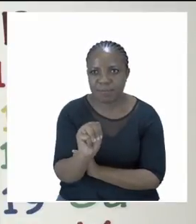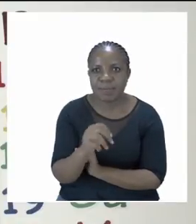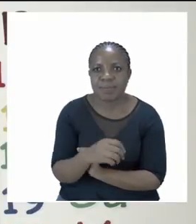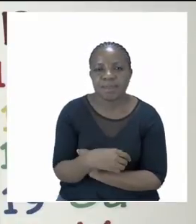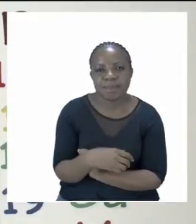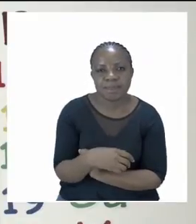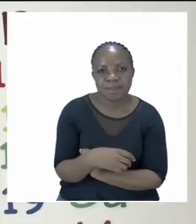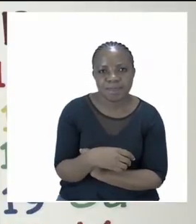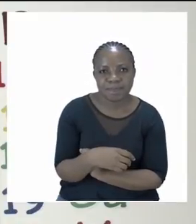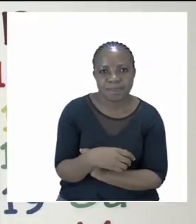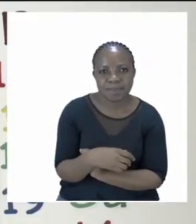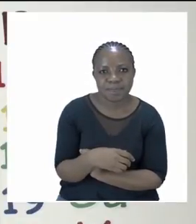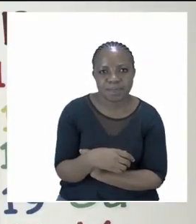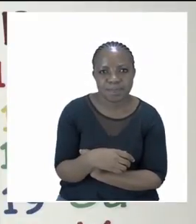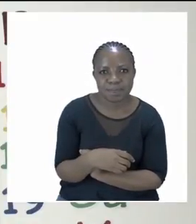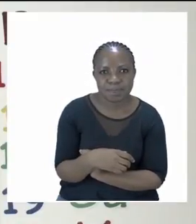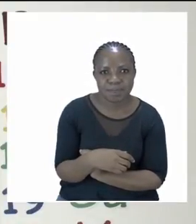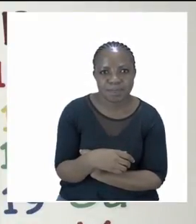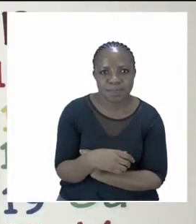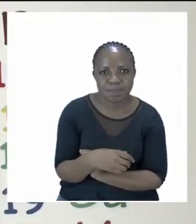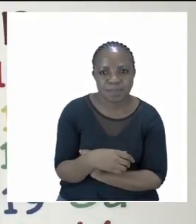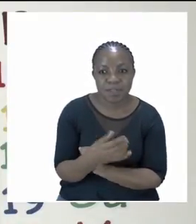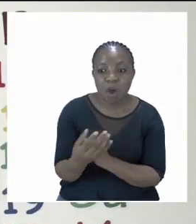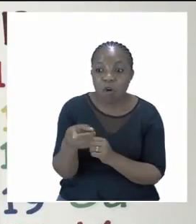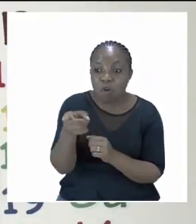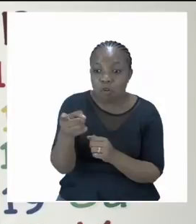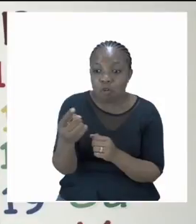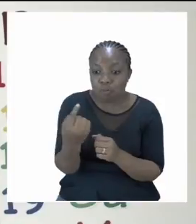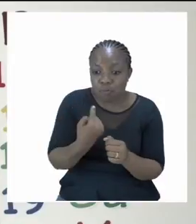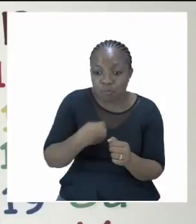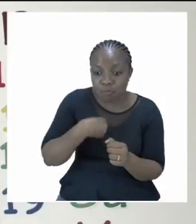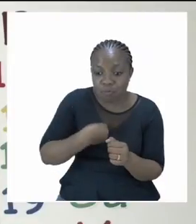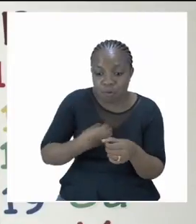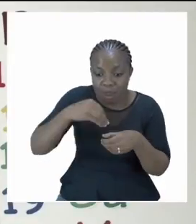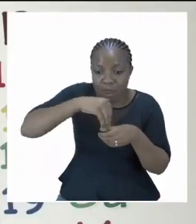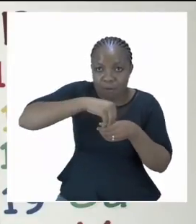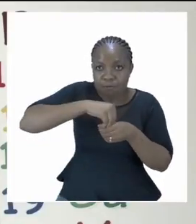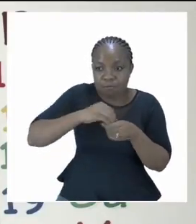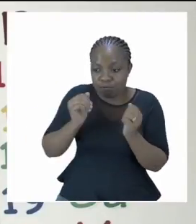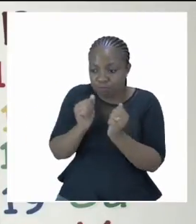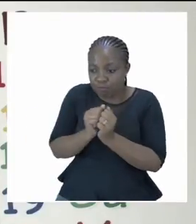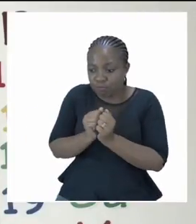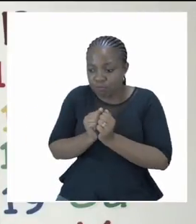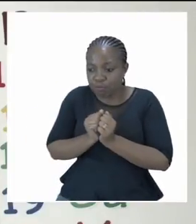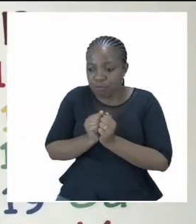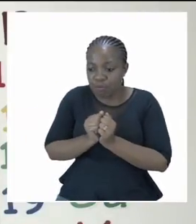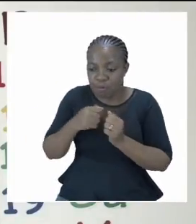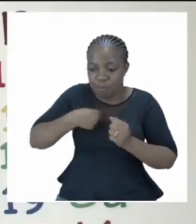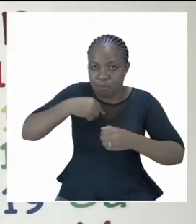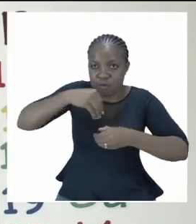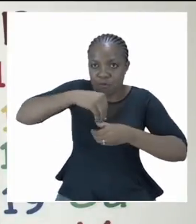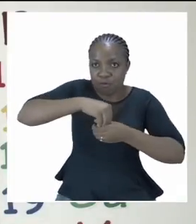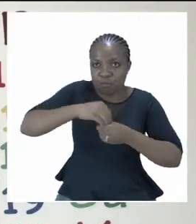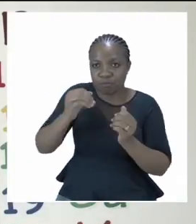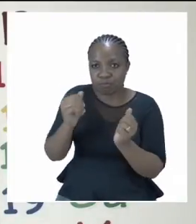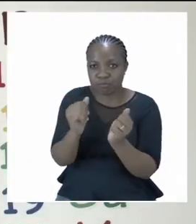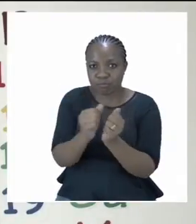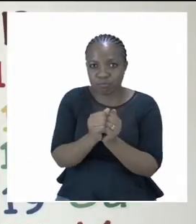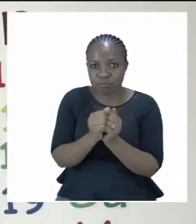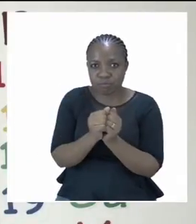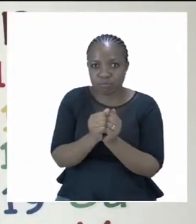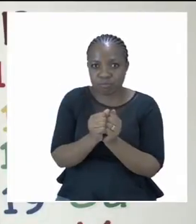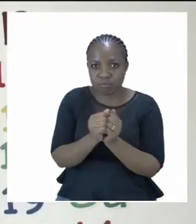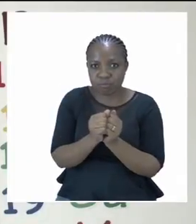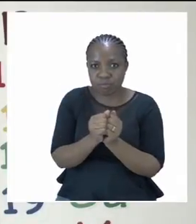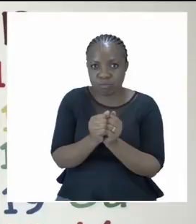we are a part of the people, there is you, there is me, and our friends here, then